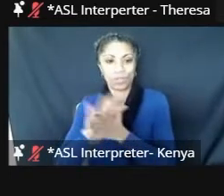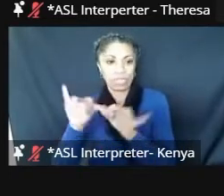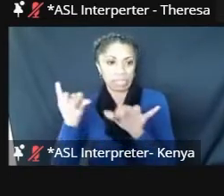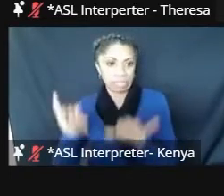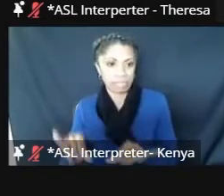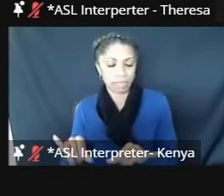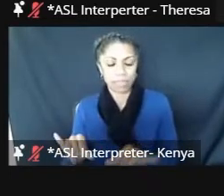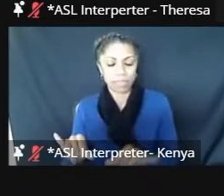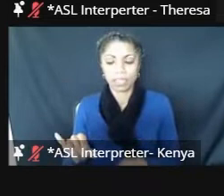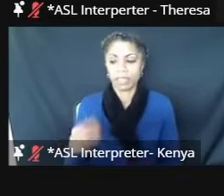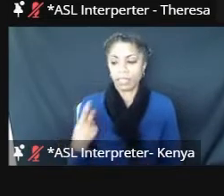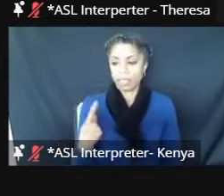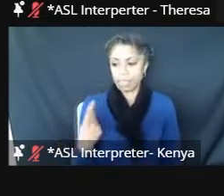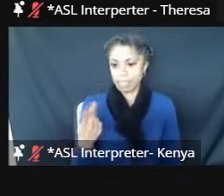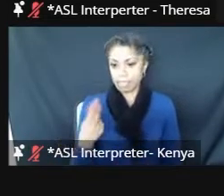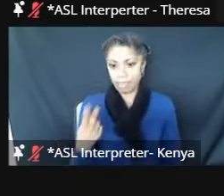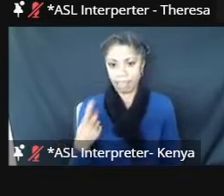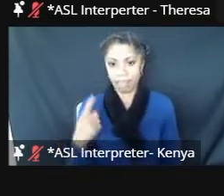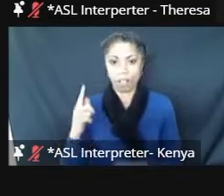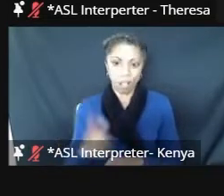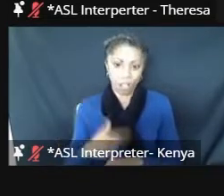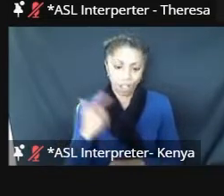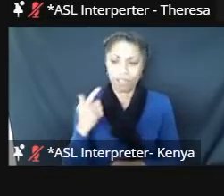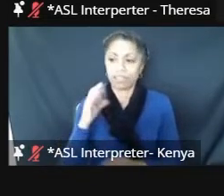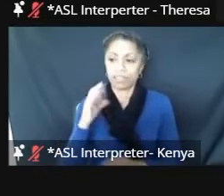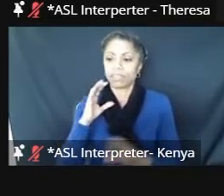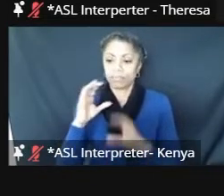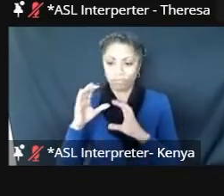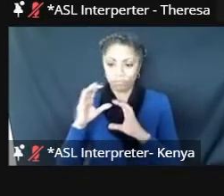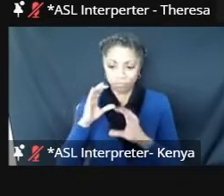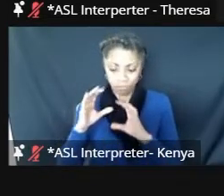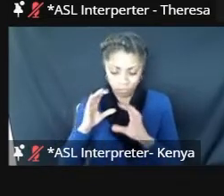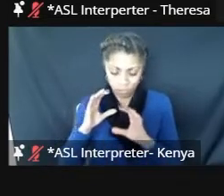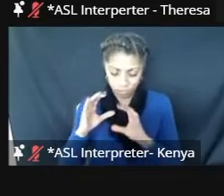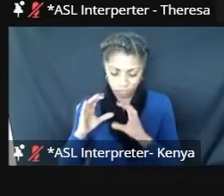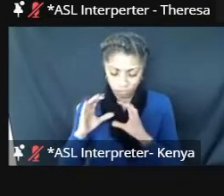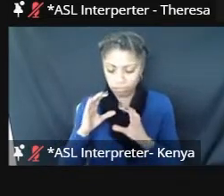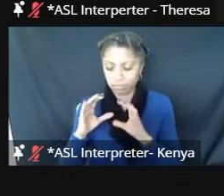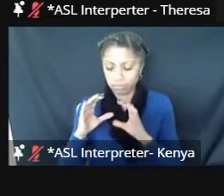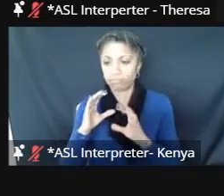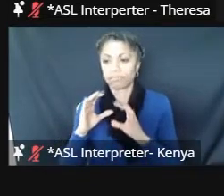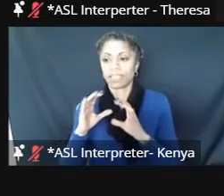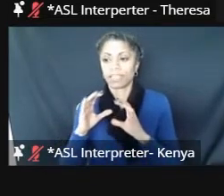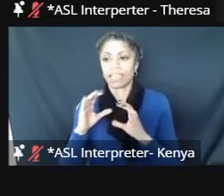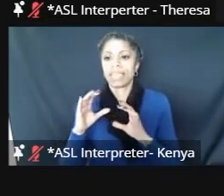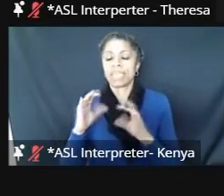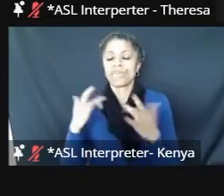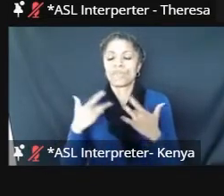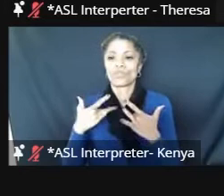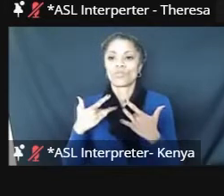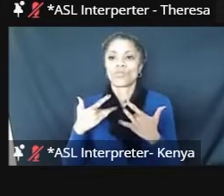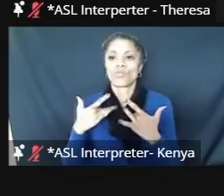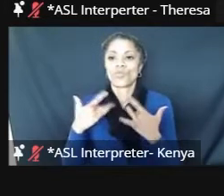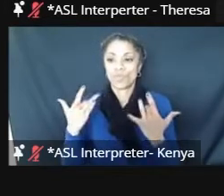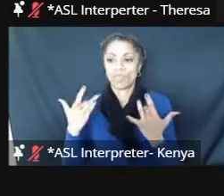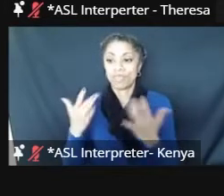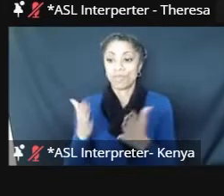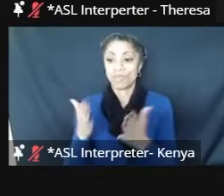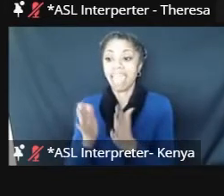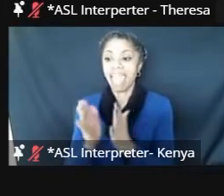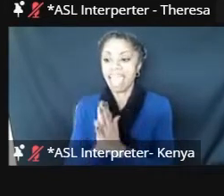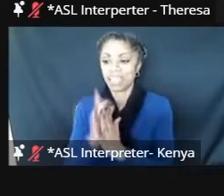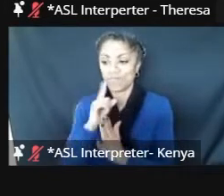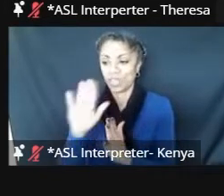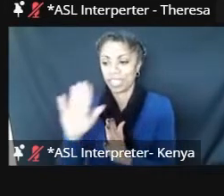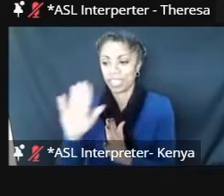He and I had a long conversation. He was absolutely thrilled just to be asked to give his opinion and to be in on